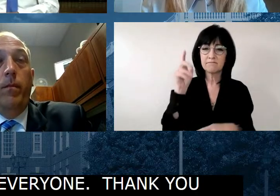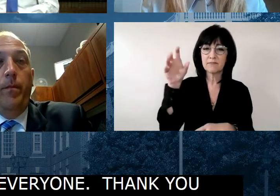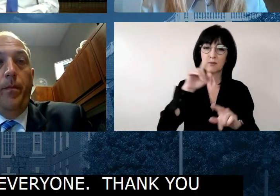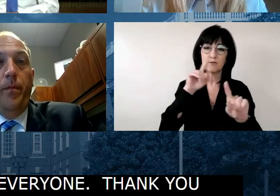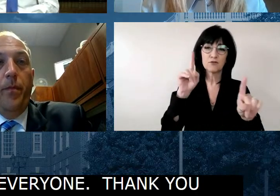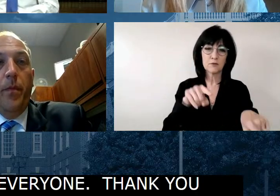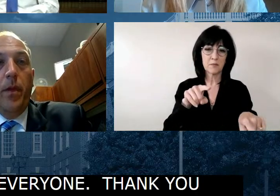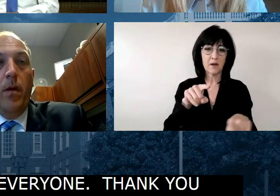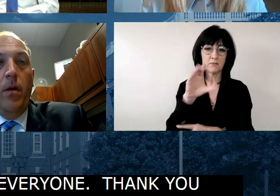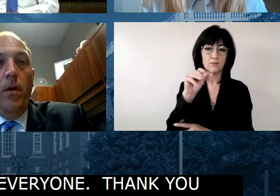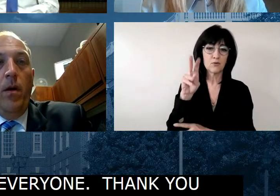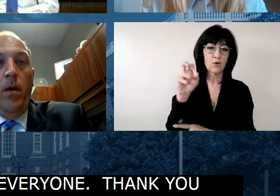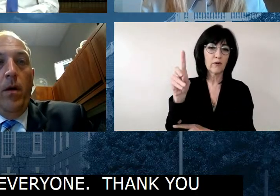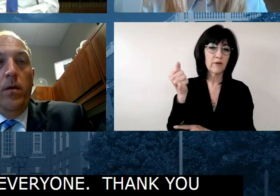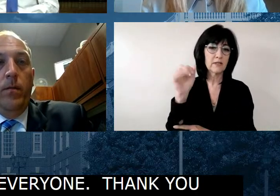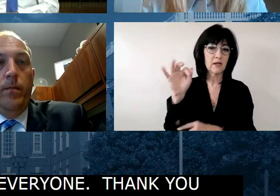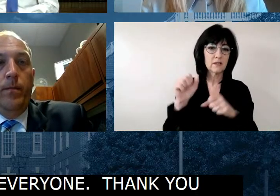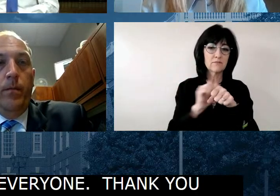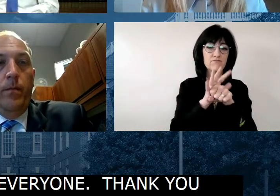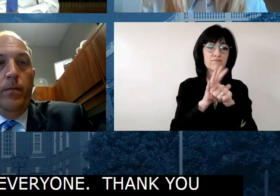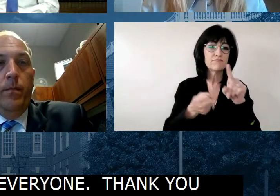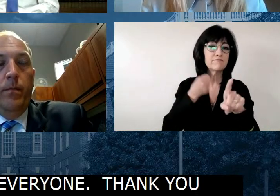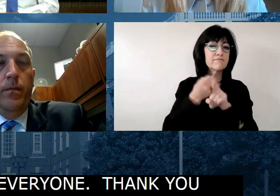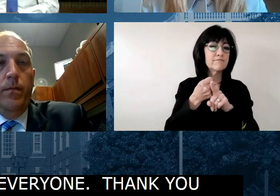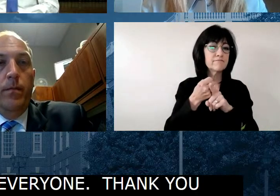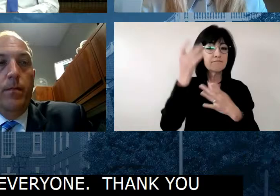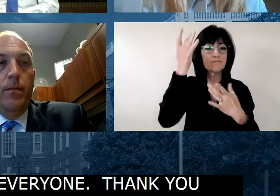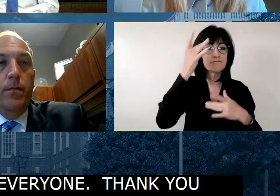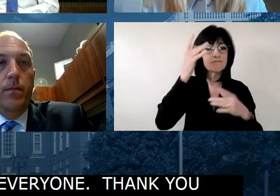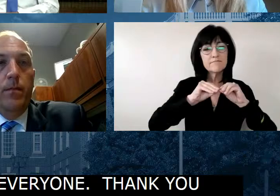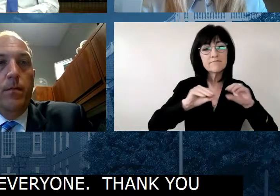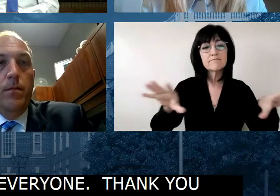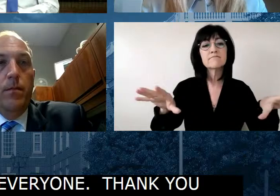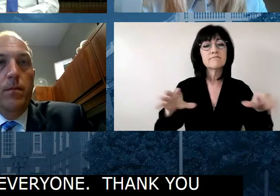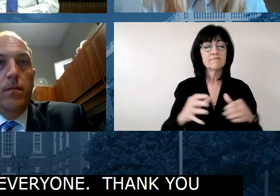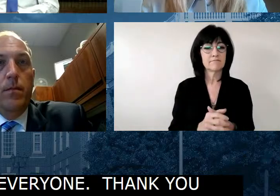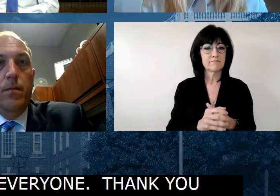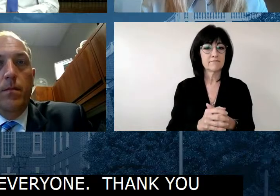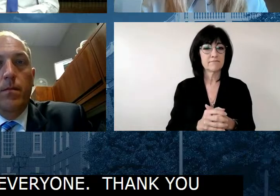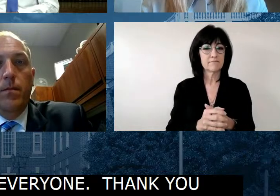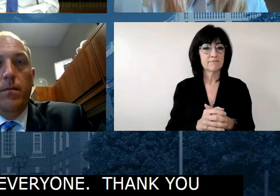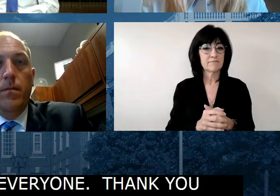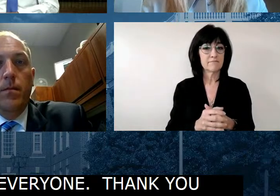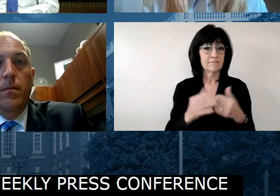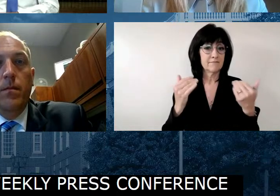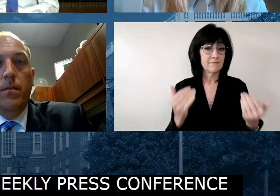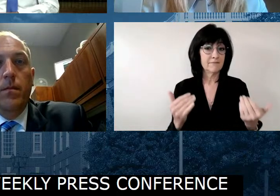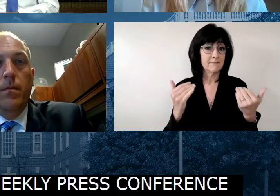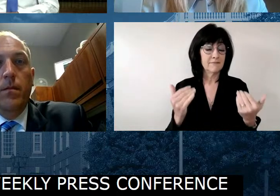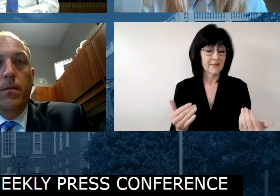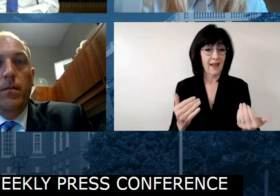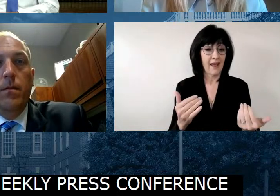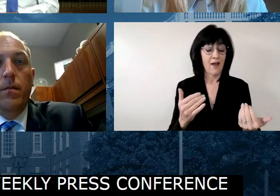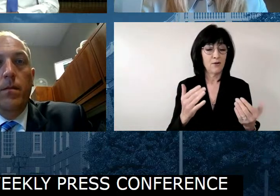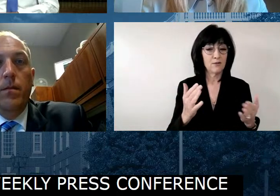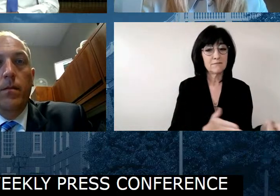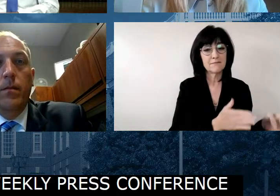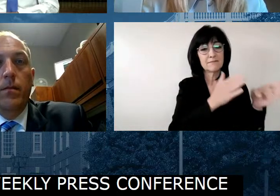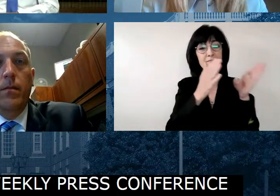the COVID-19 pandemic. We've reached, again, a new stage in our battle